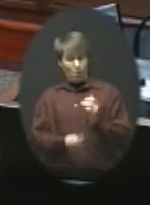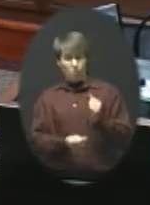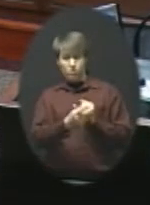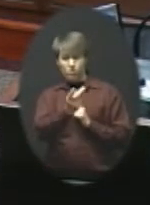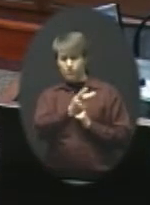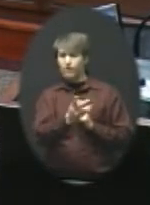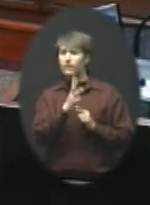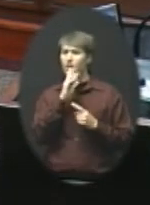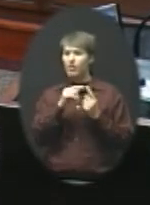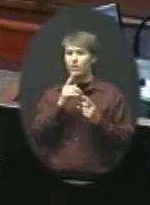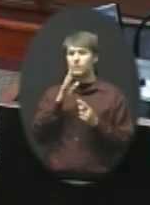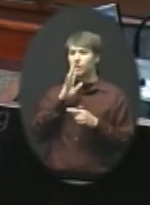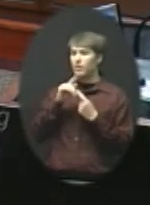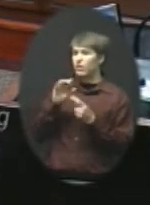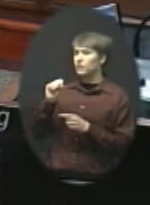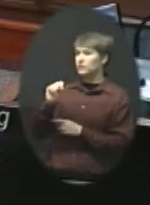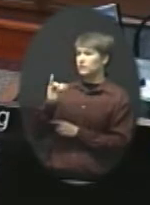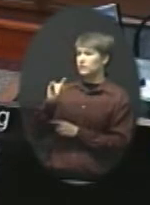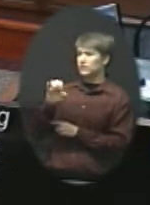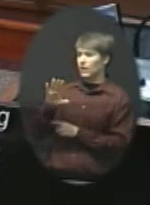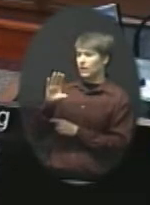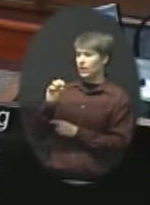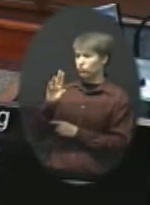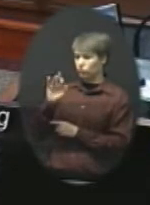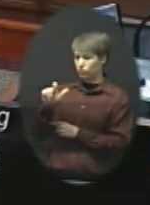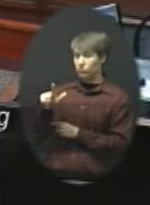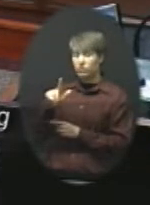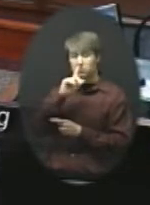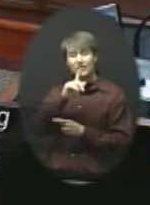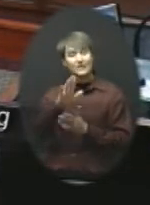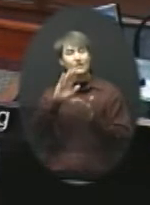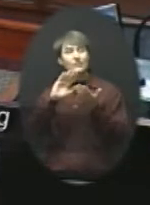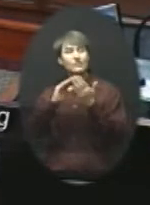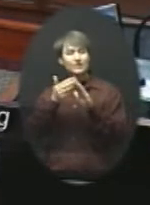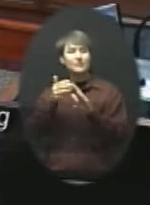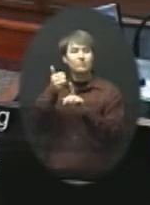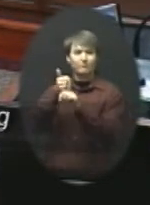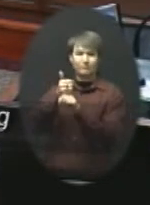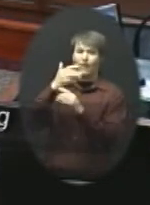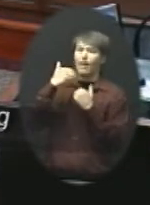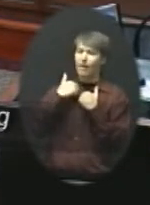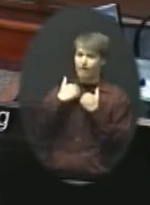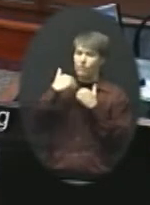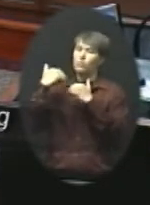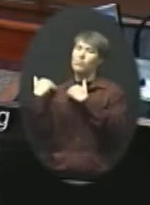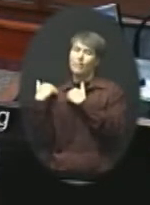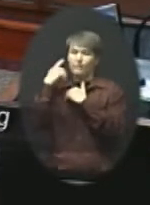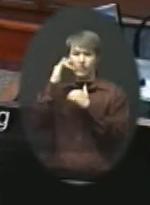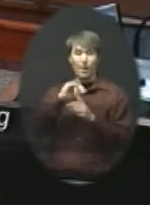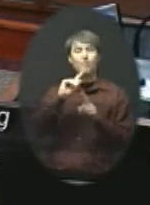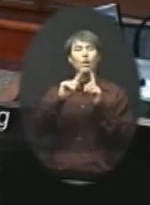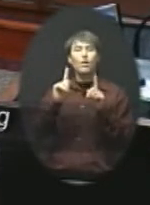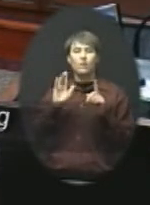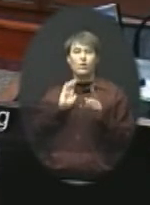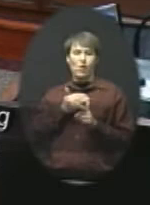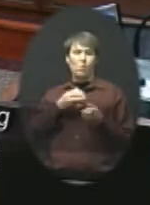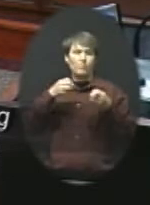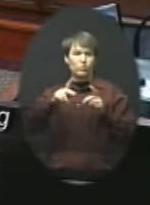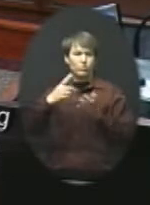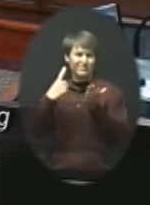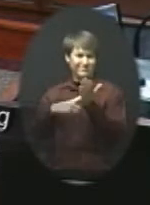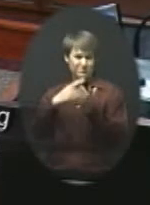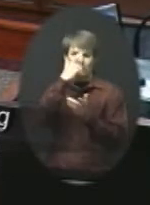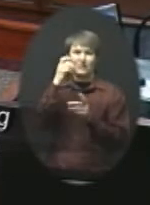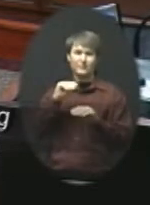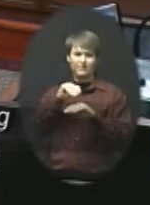about that in the site council, obviously that's a city. The city has the responsibility for it, but it is an opportunity for us to talk about it because it is